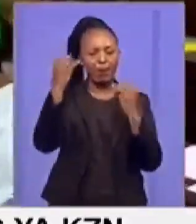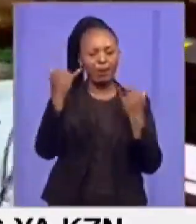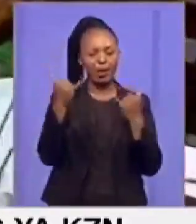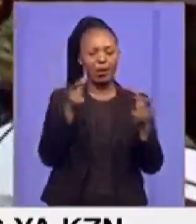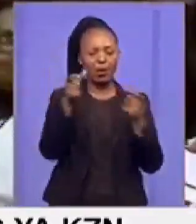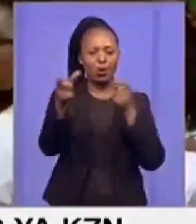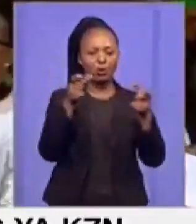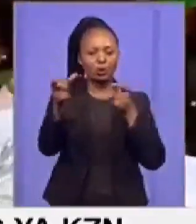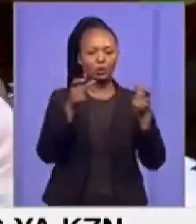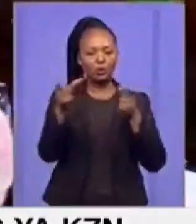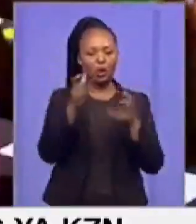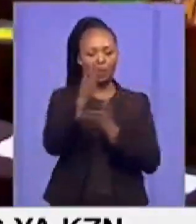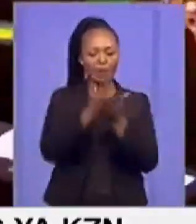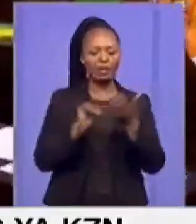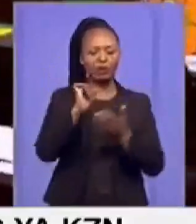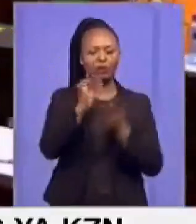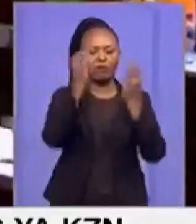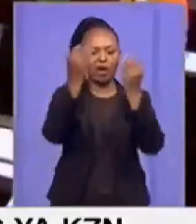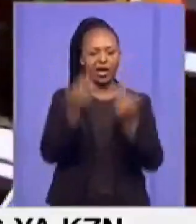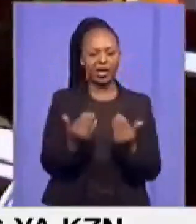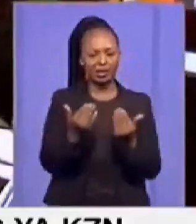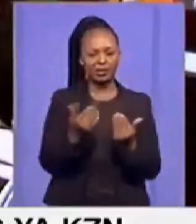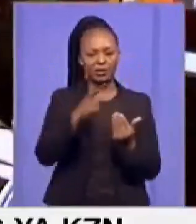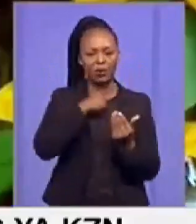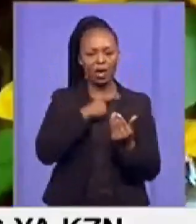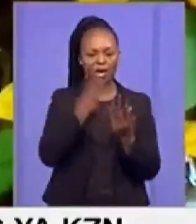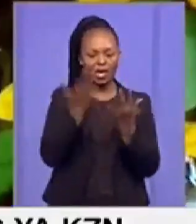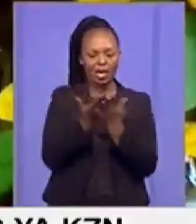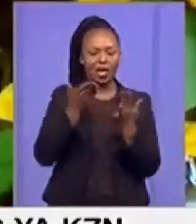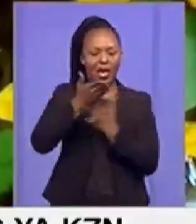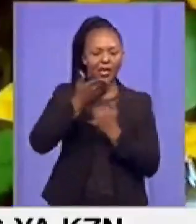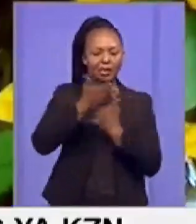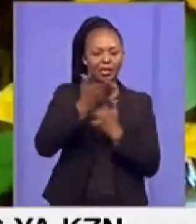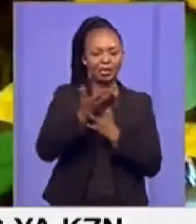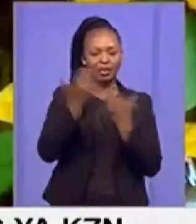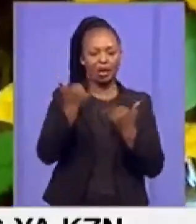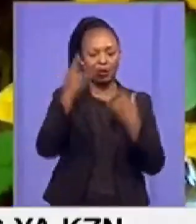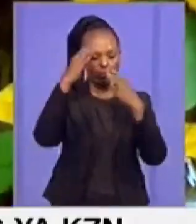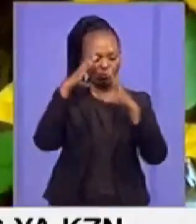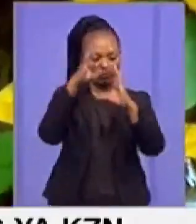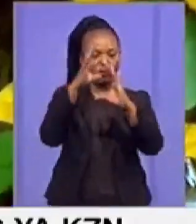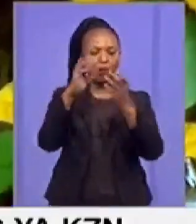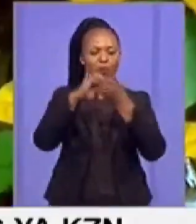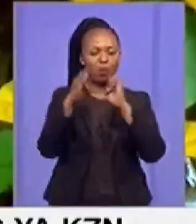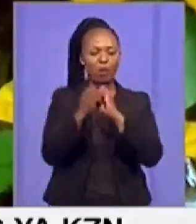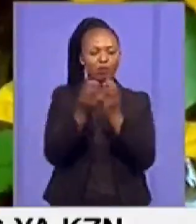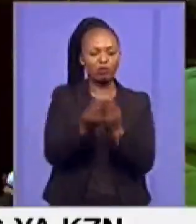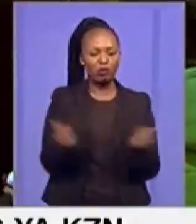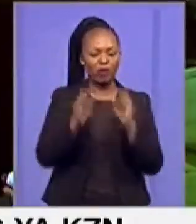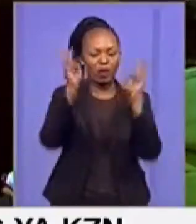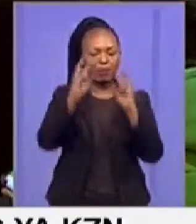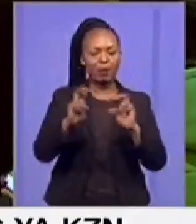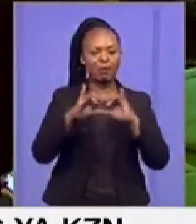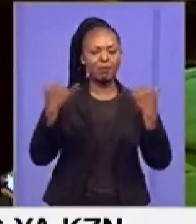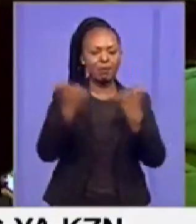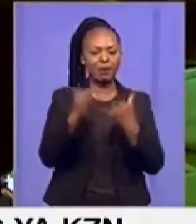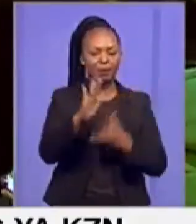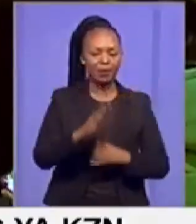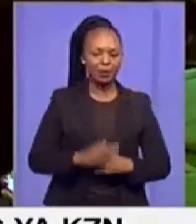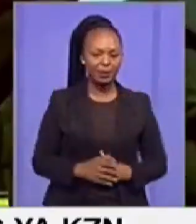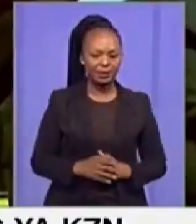laola karolwana e itseng ya matlole a reretsweng maemo a qomatsi ka maikemisetso a ho rarolla mathata a Eskom a ho fehla